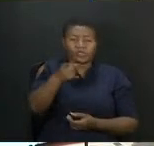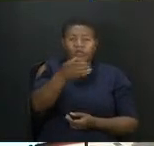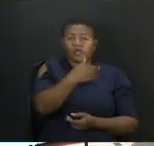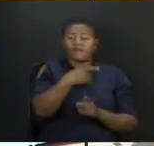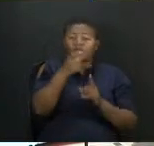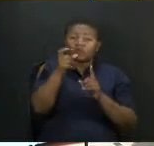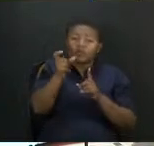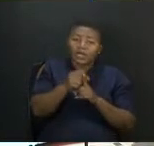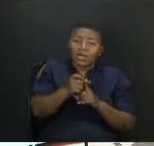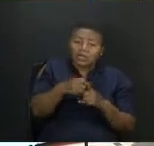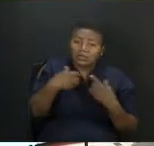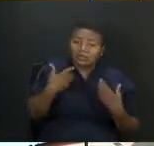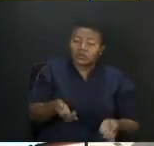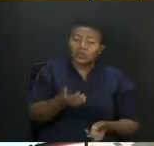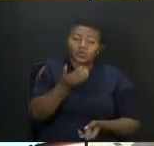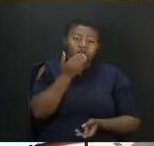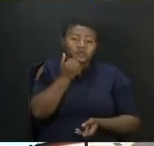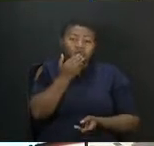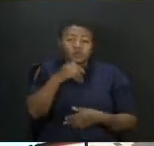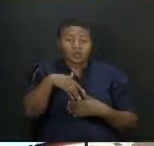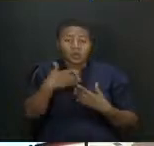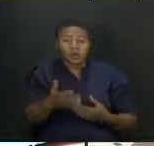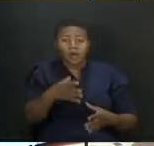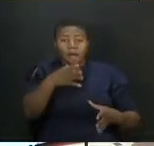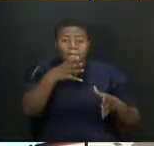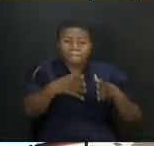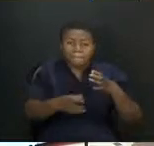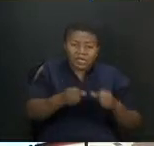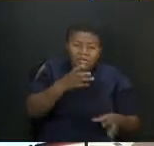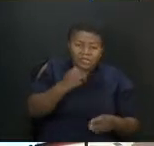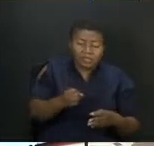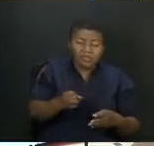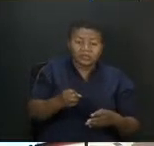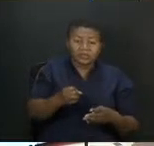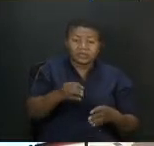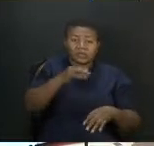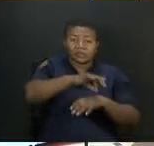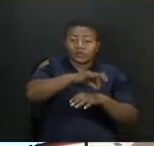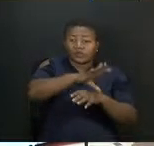anything, please donate. Mosquito nets, donate them.